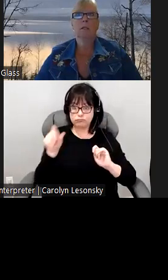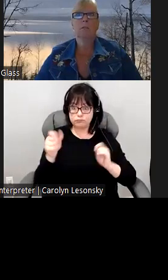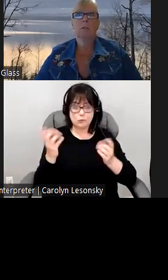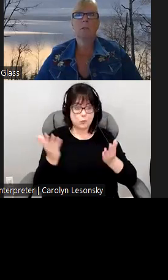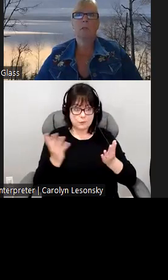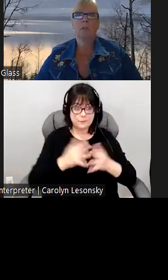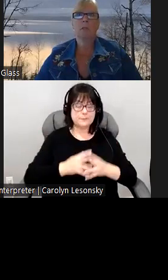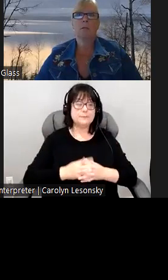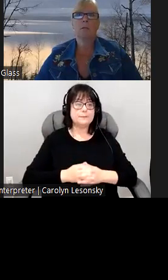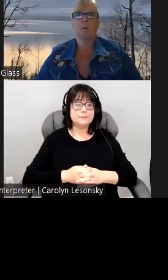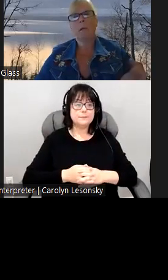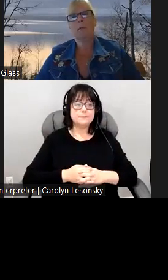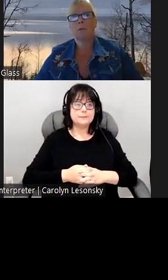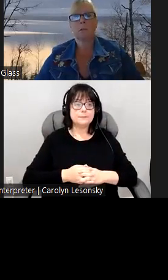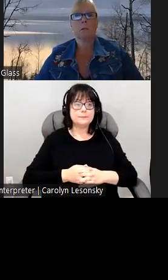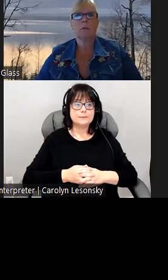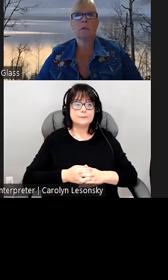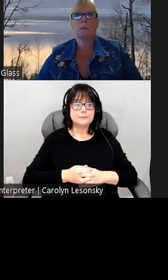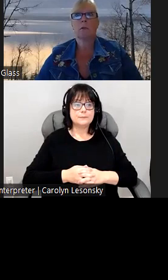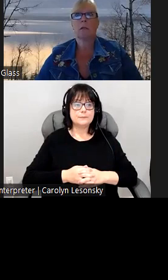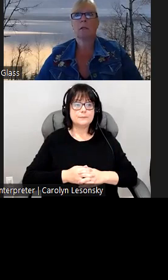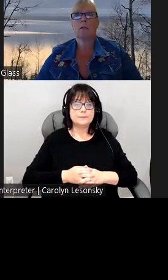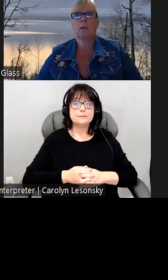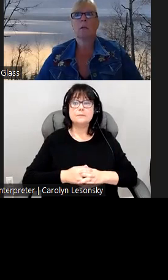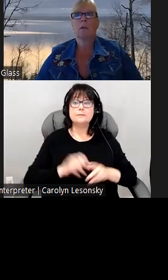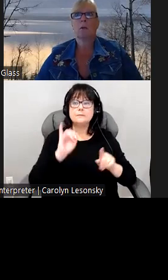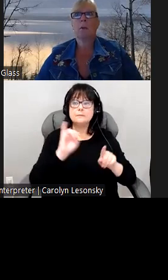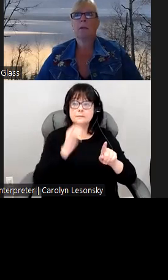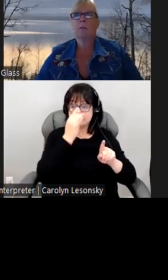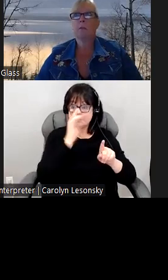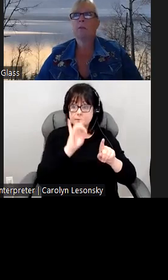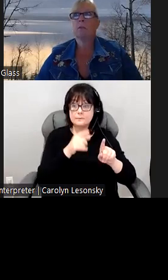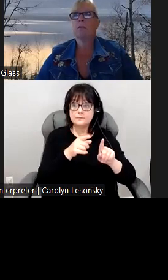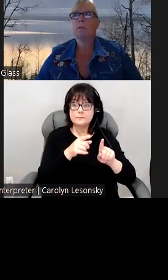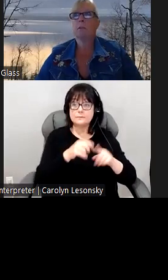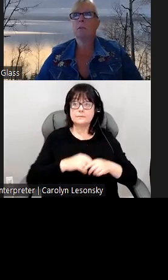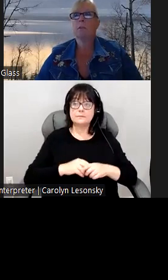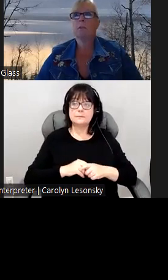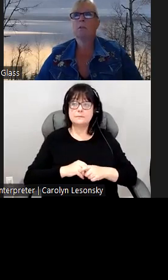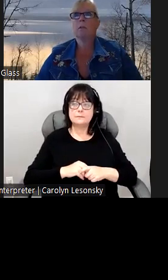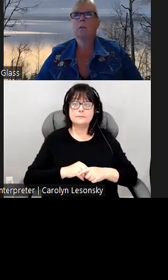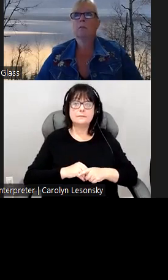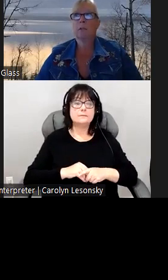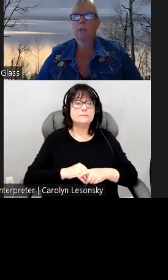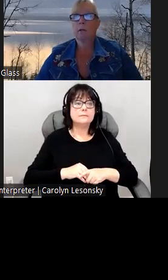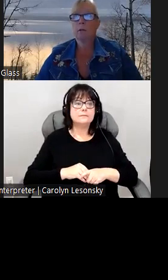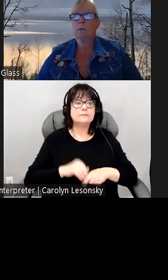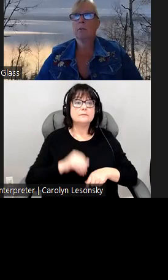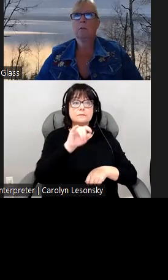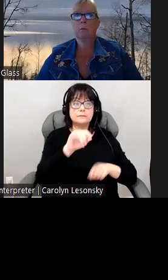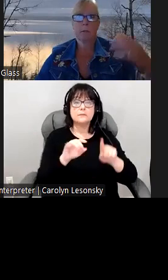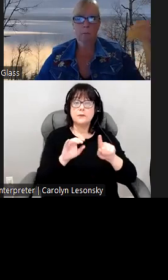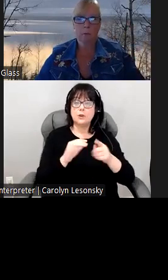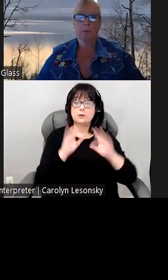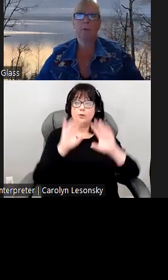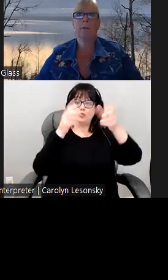And it's interesting because it is, well, it may be interesting to you. It's divided into goal path numbers for new learners, for your carryovers